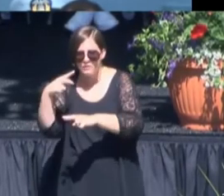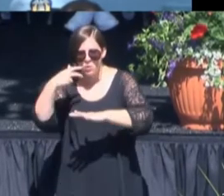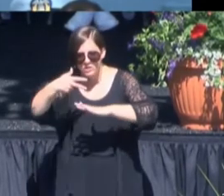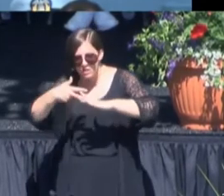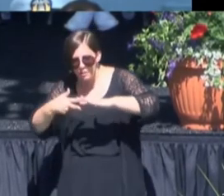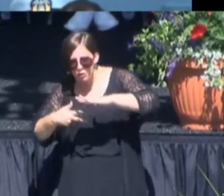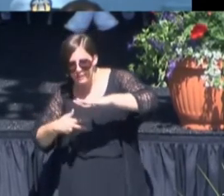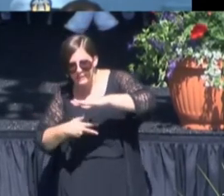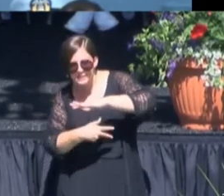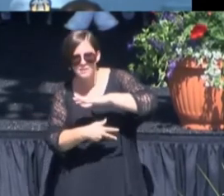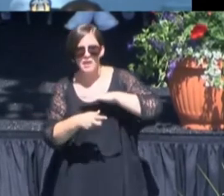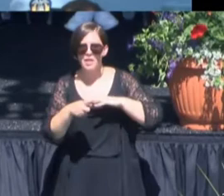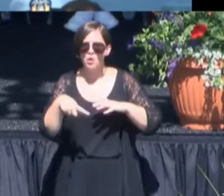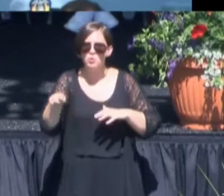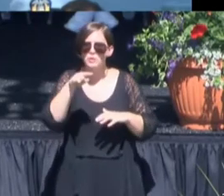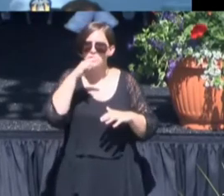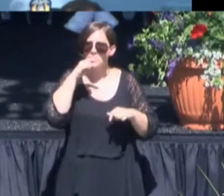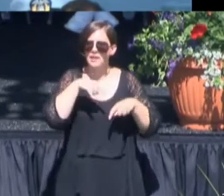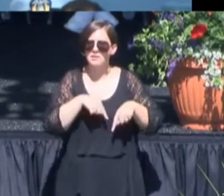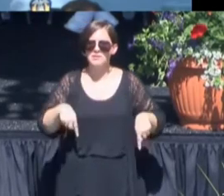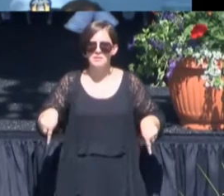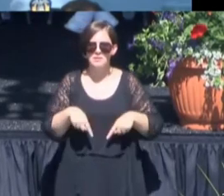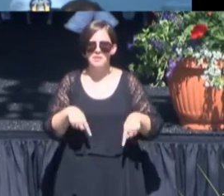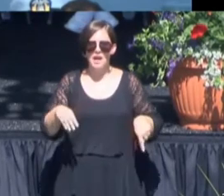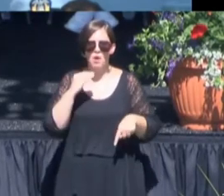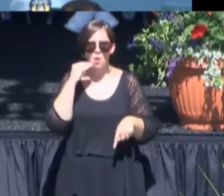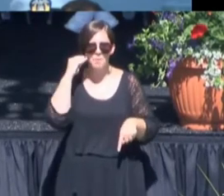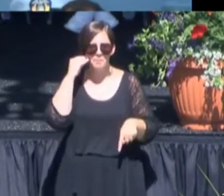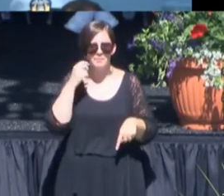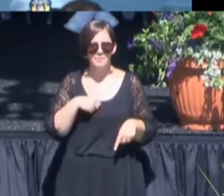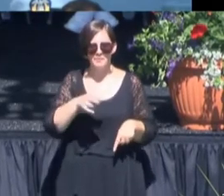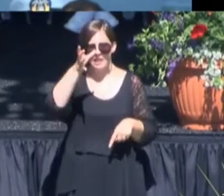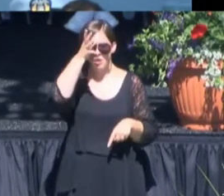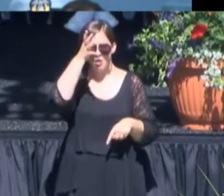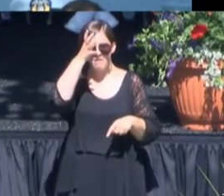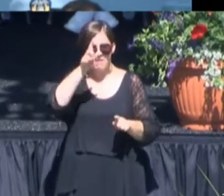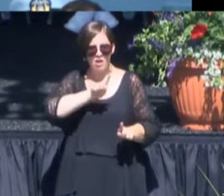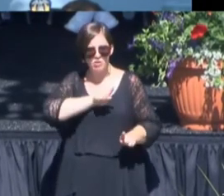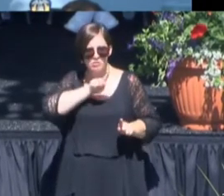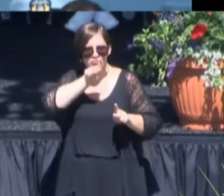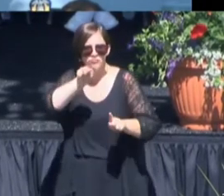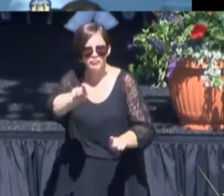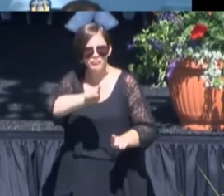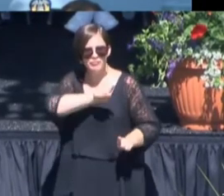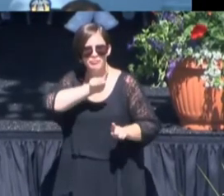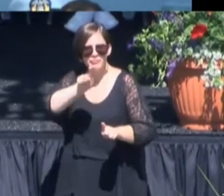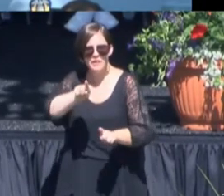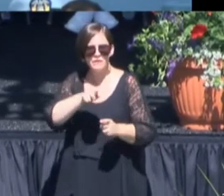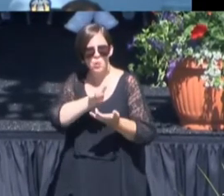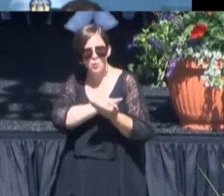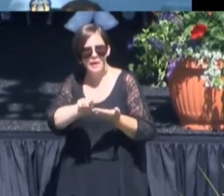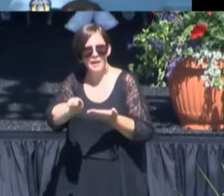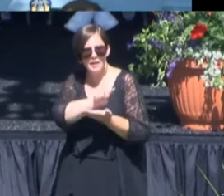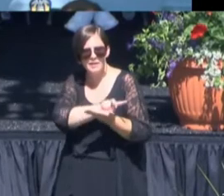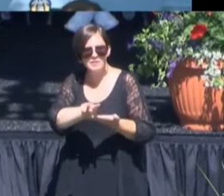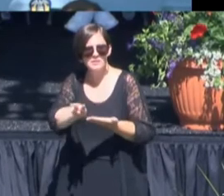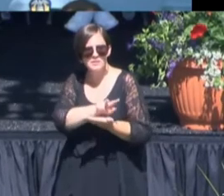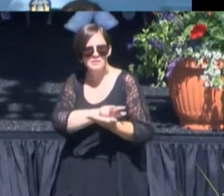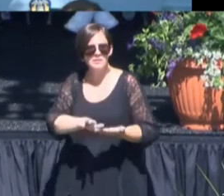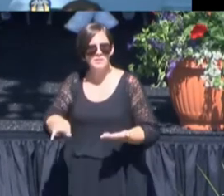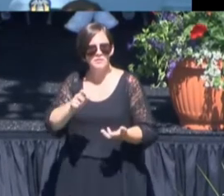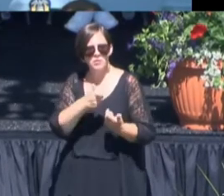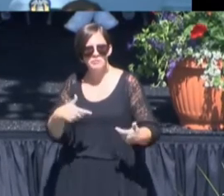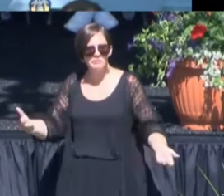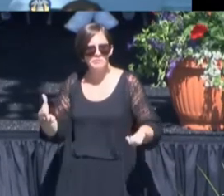just the kids on shore. Their fathers plowed through mountainous seas and gales that could last for weeks on fat ships with